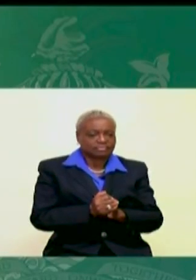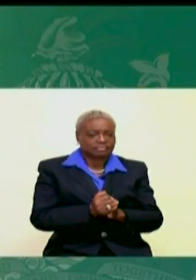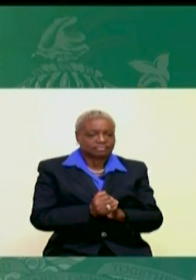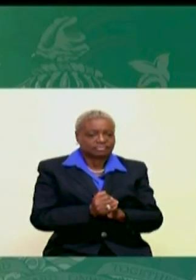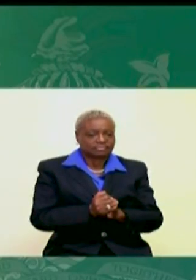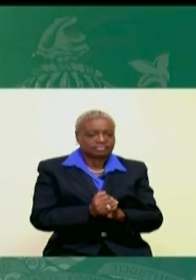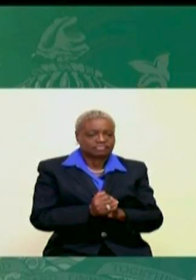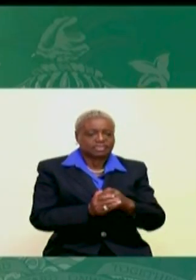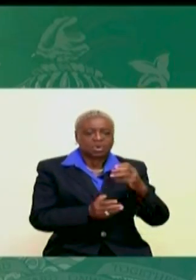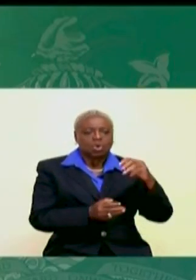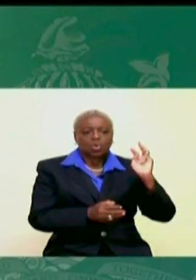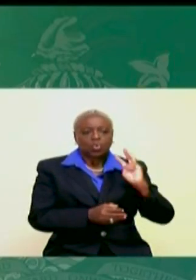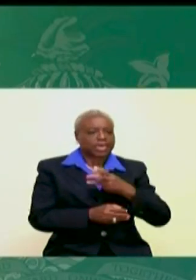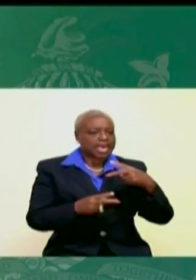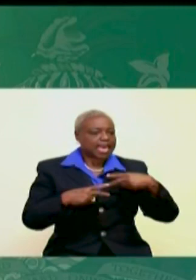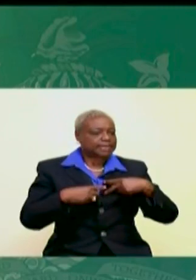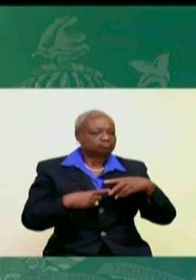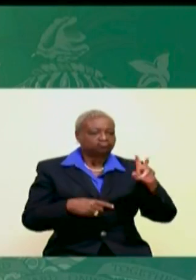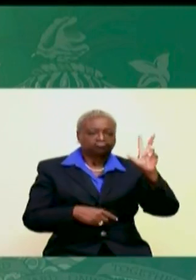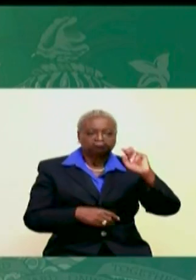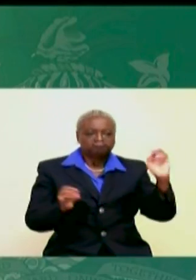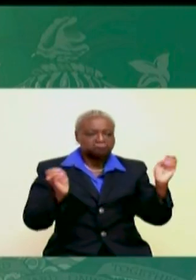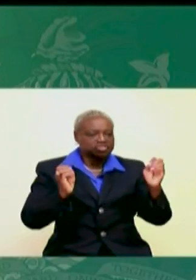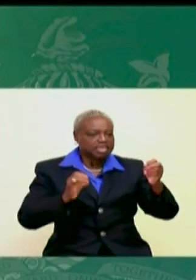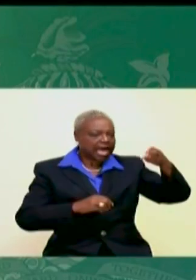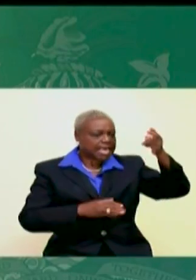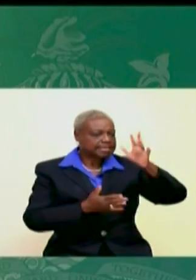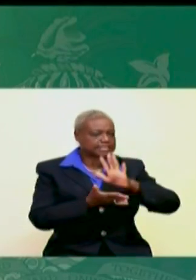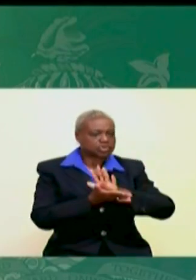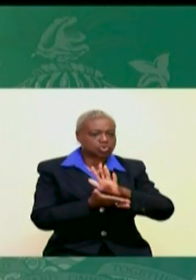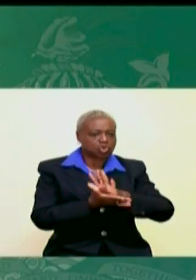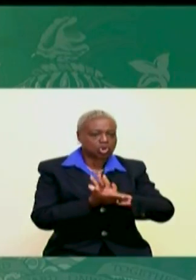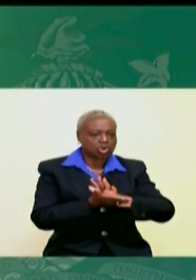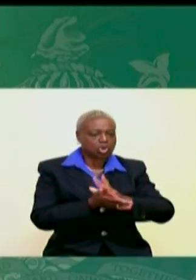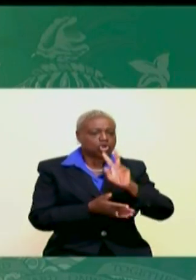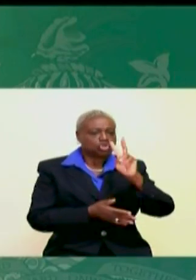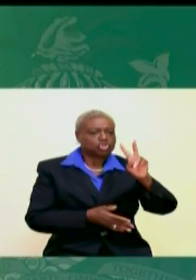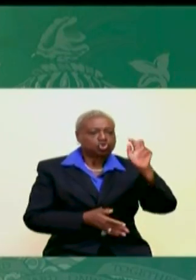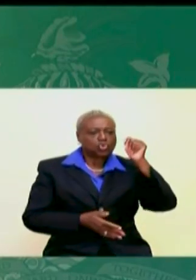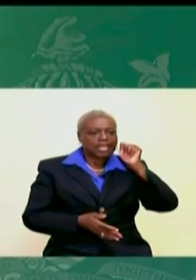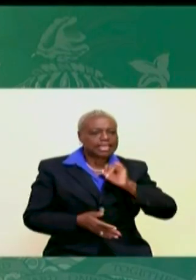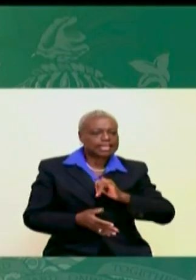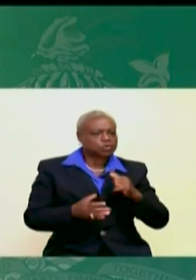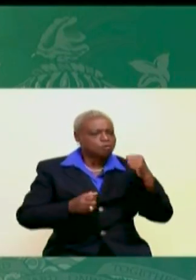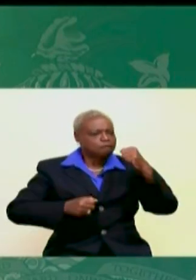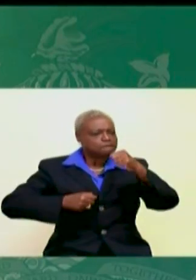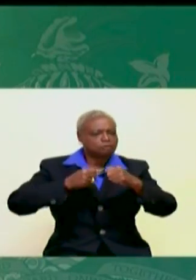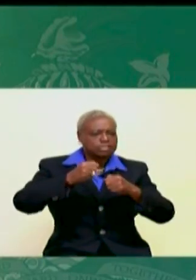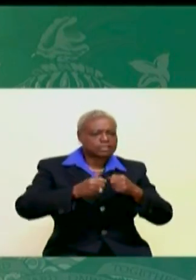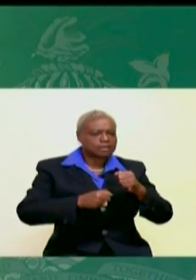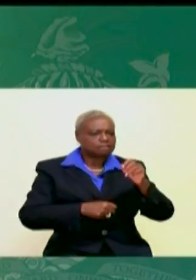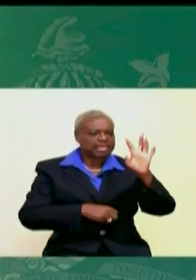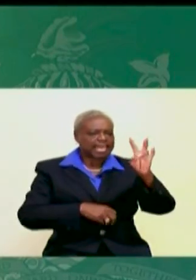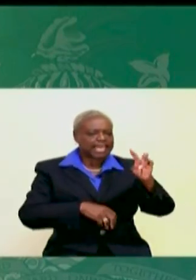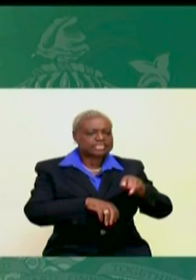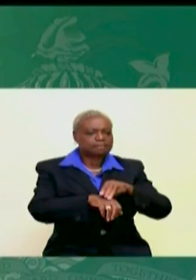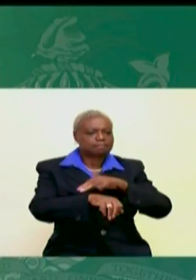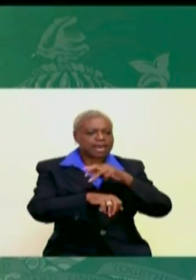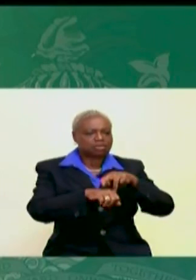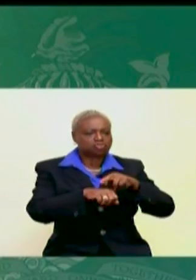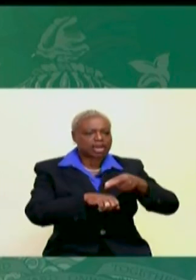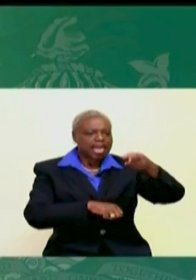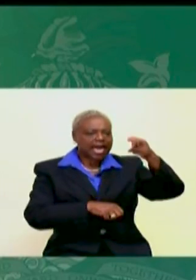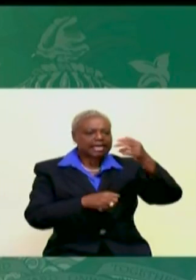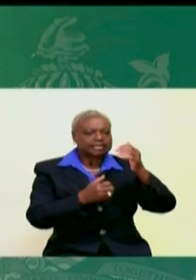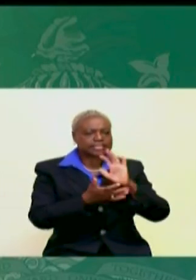Madam Speaker, we had no high school. There were two ladies who fought for the 8 Mile Rock High School, and another one was not built until now that